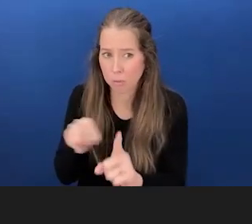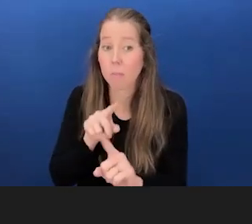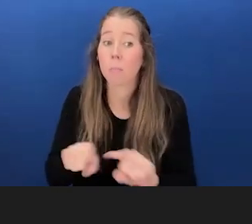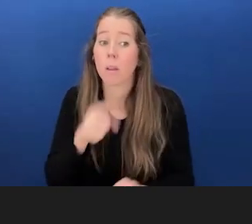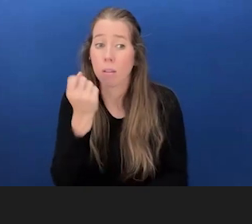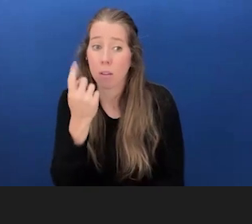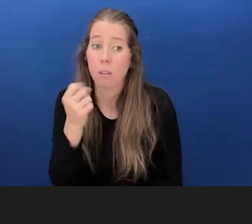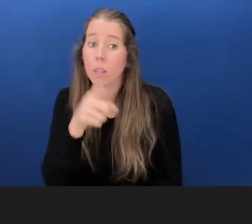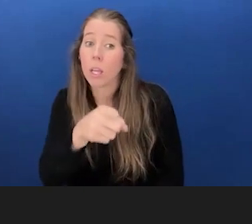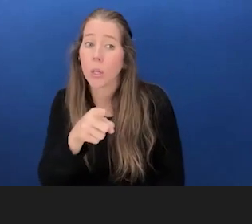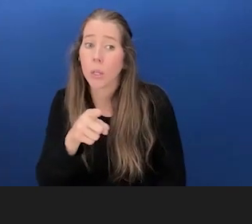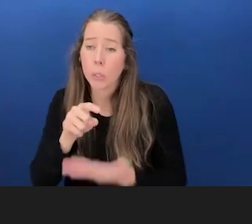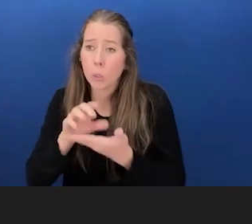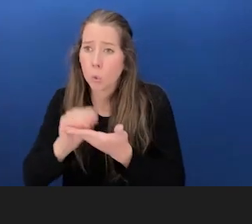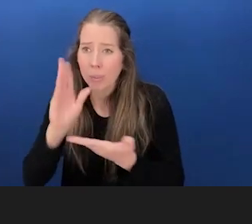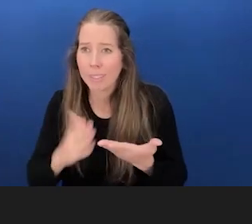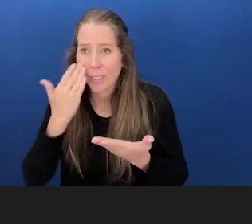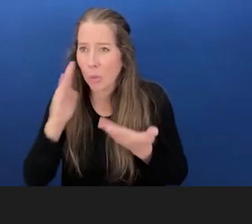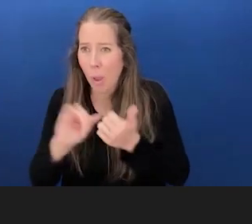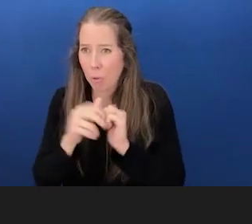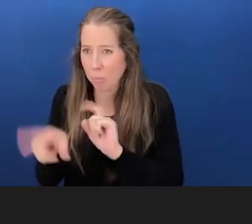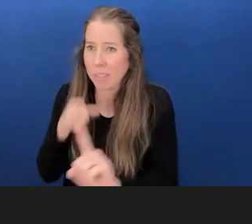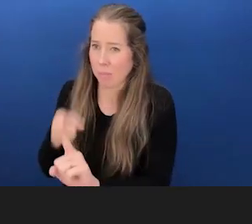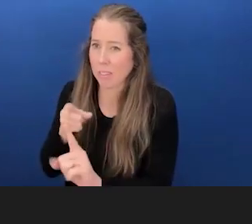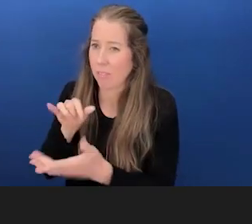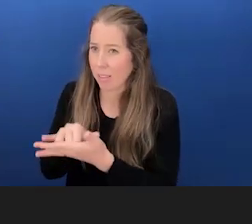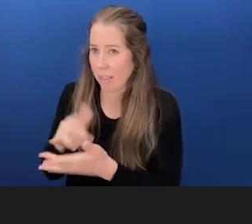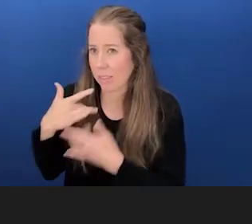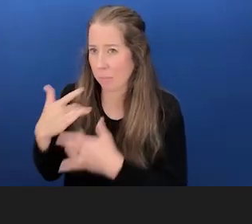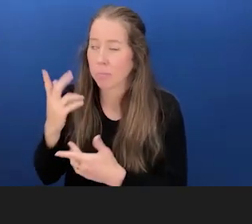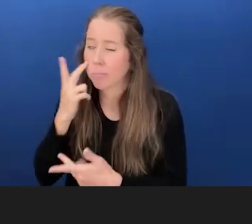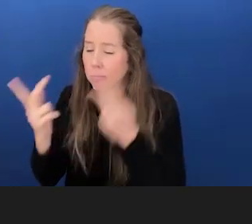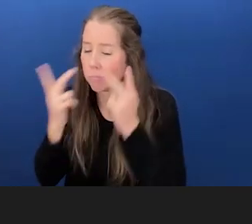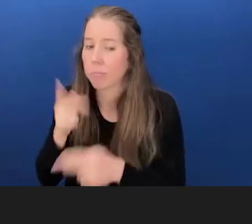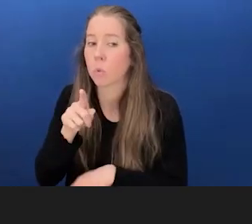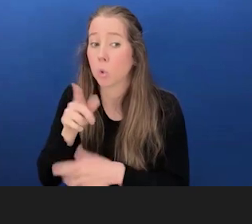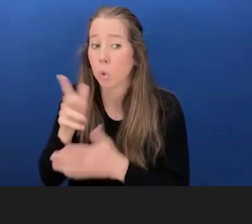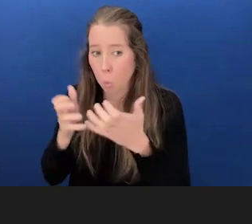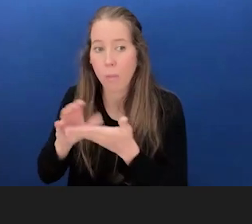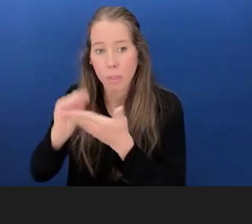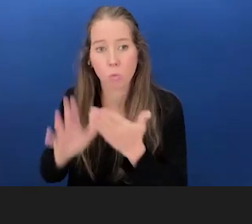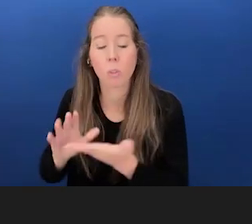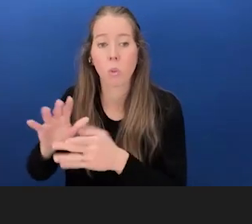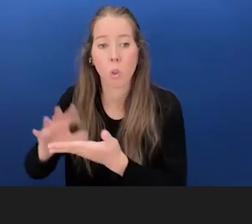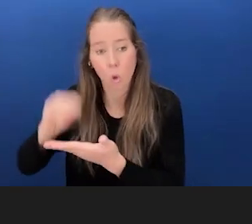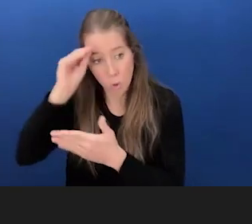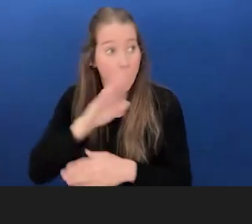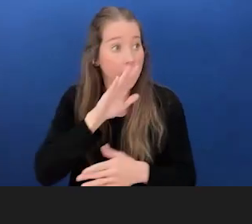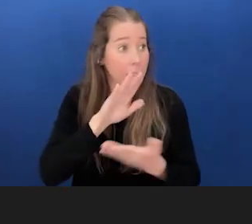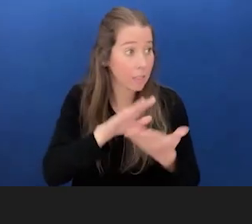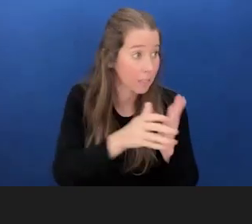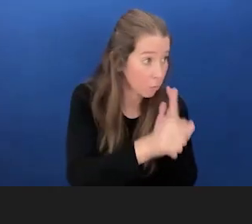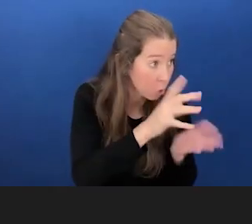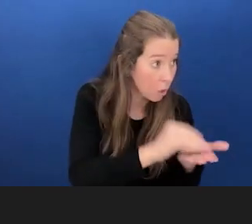going to necessarily know how to be specific. So you want the student to exercise these skills you're learning, but they're new to the